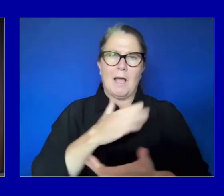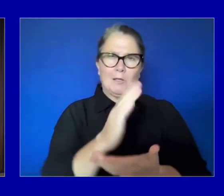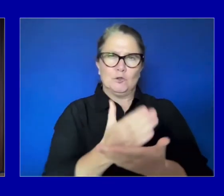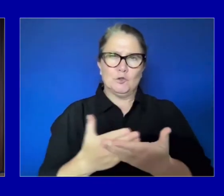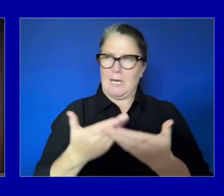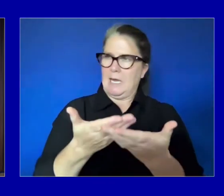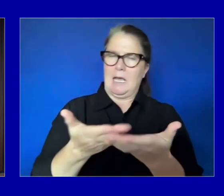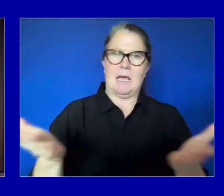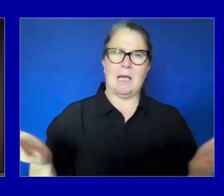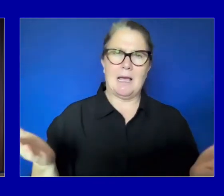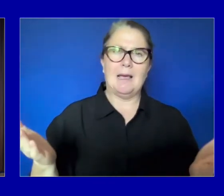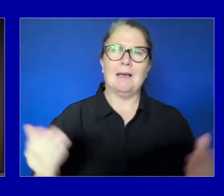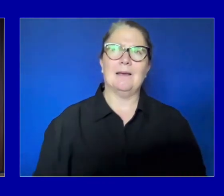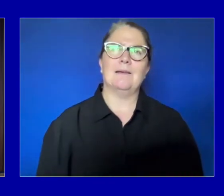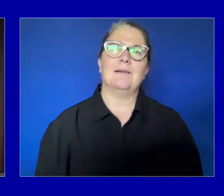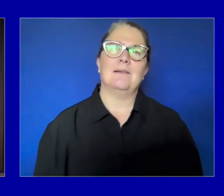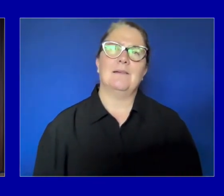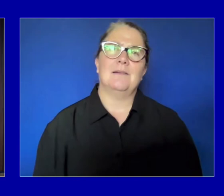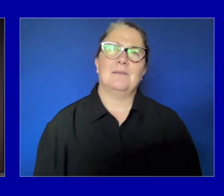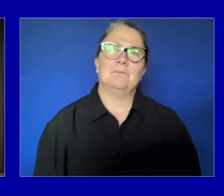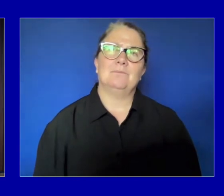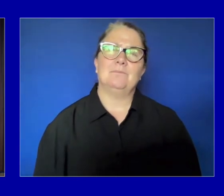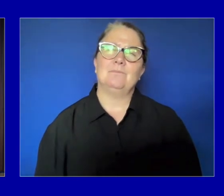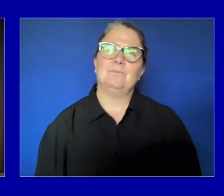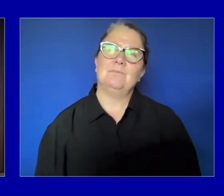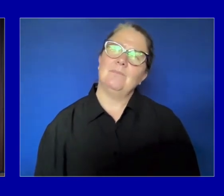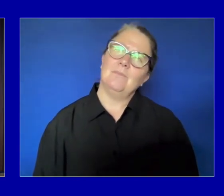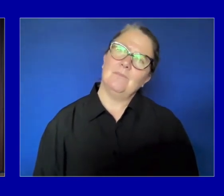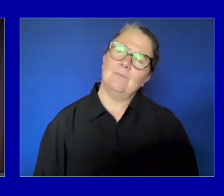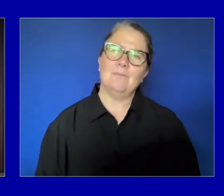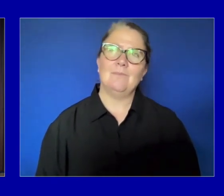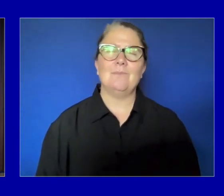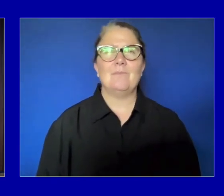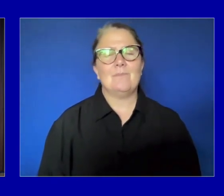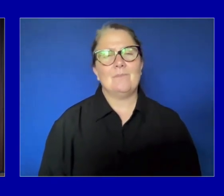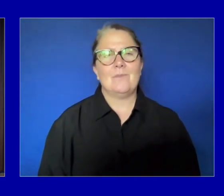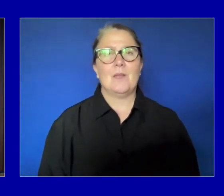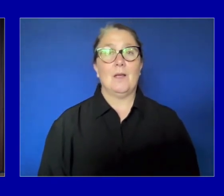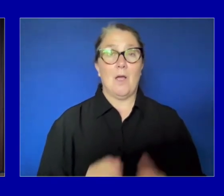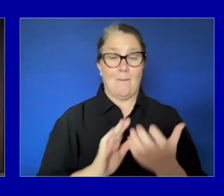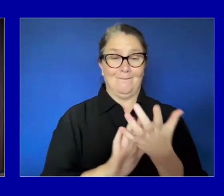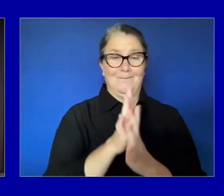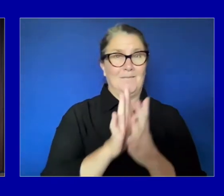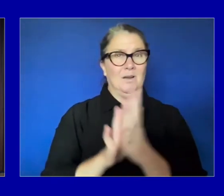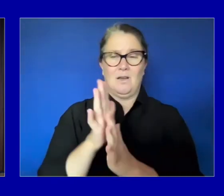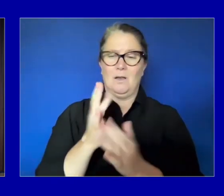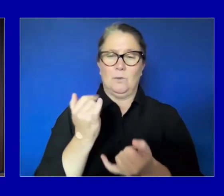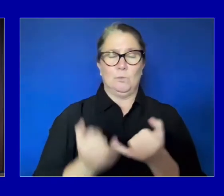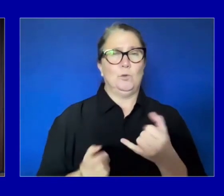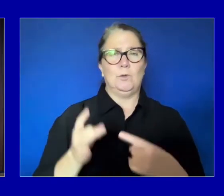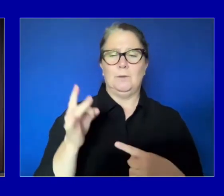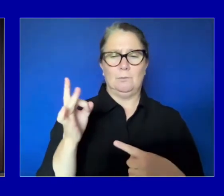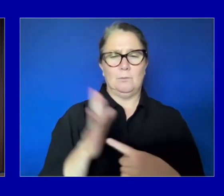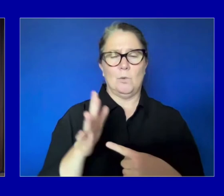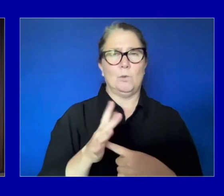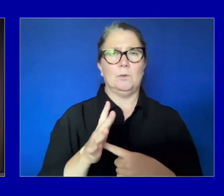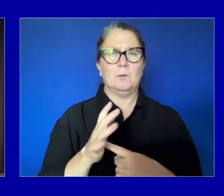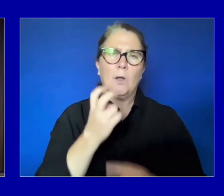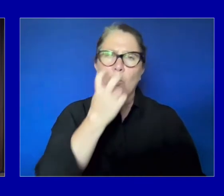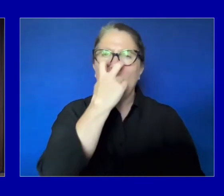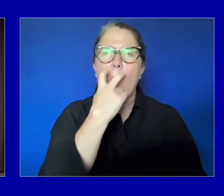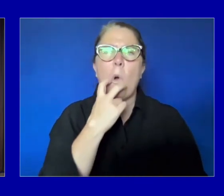relationships are, um, fire is so important to them, um, because those old plants, they can get too